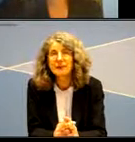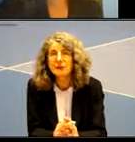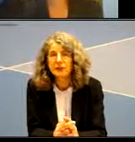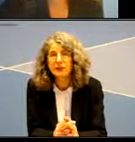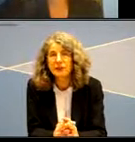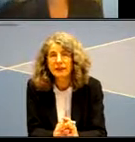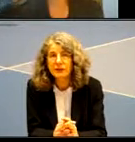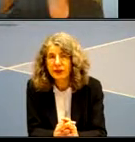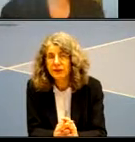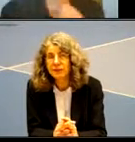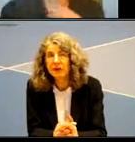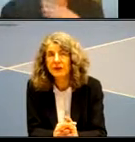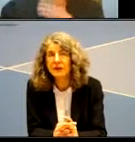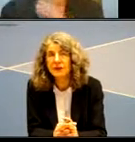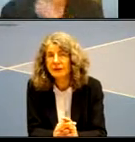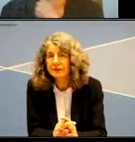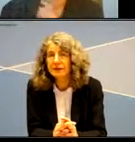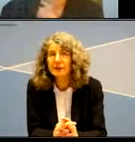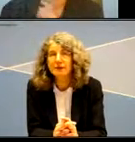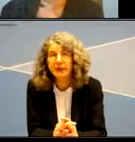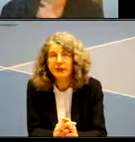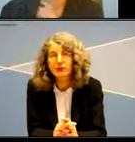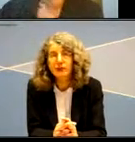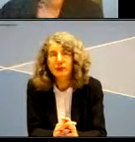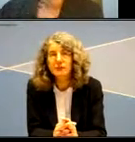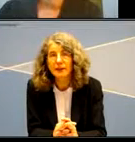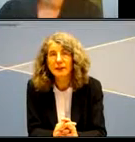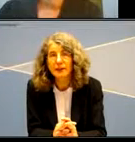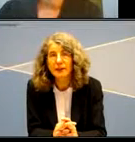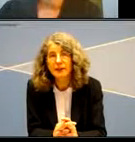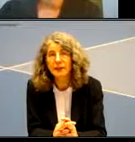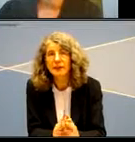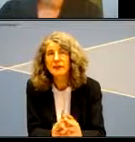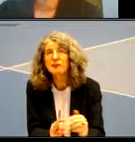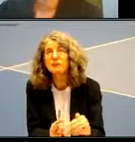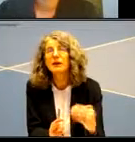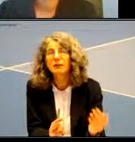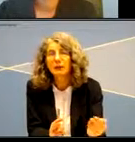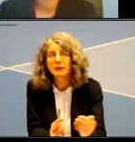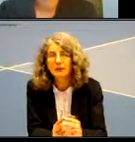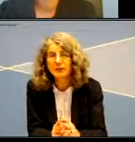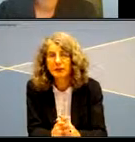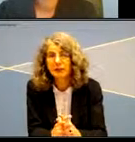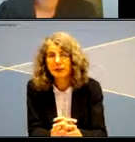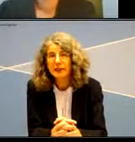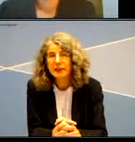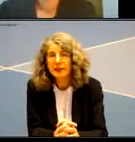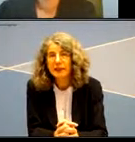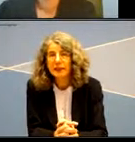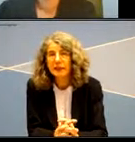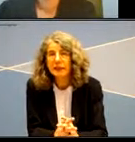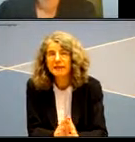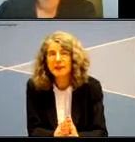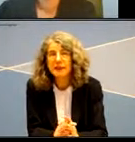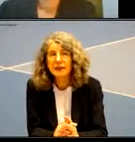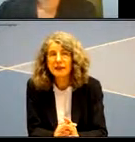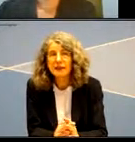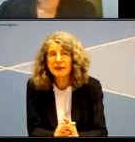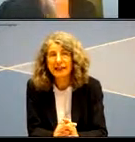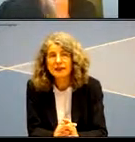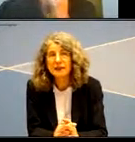the consumers are empowered and that there is a level playing field when they enter as a new market participant and